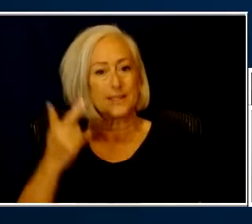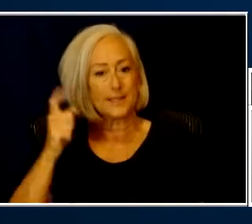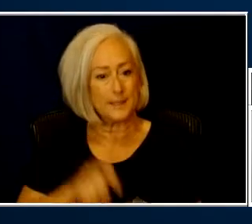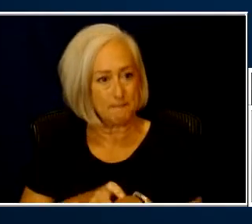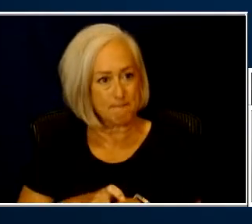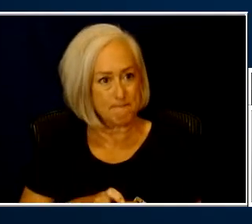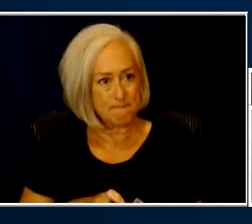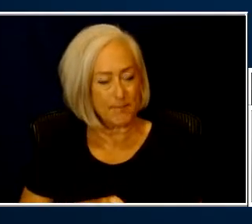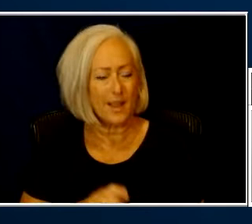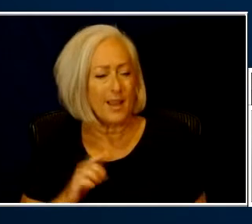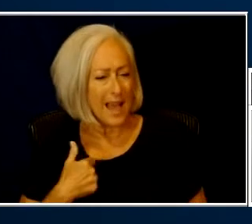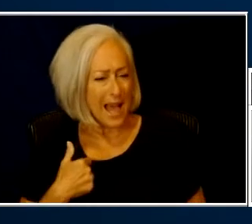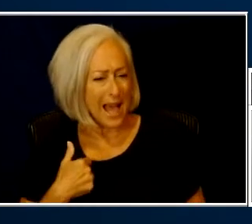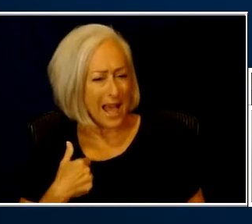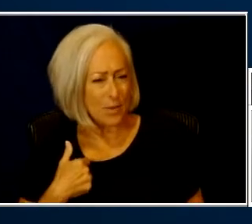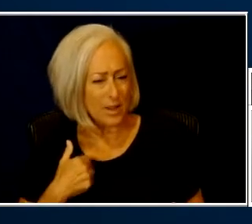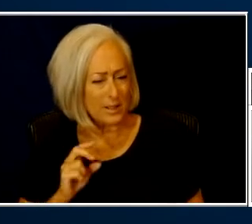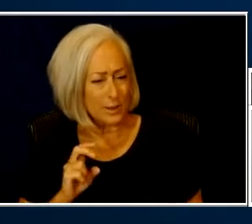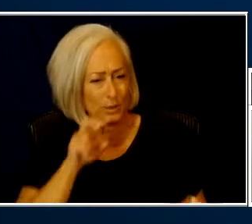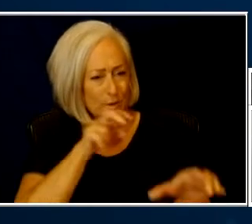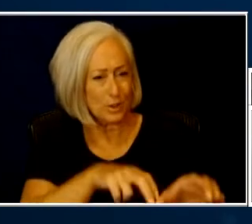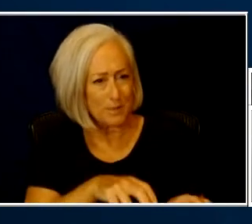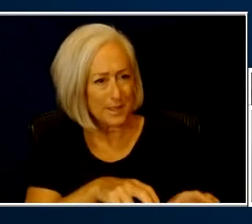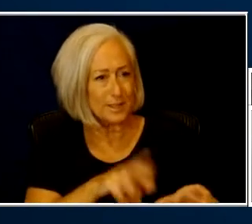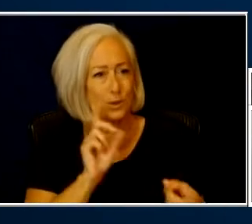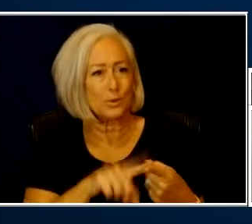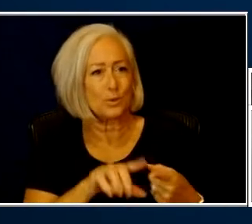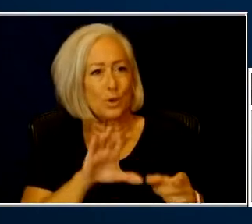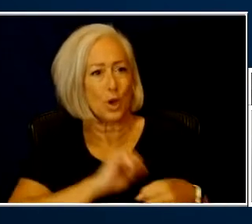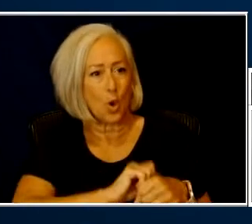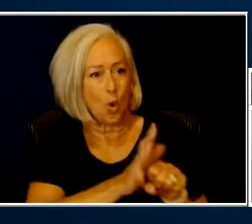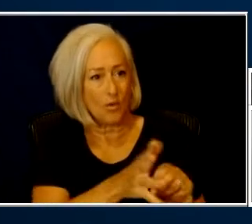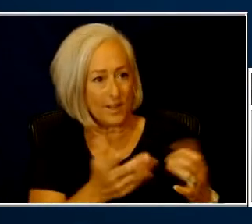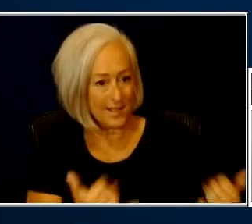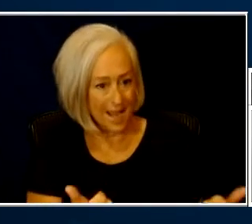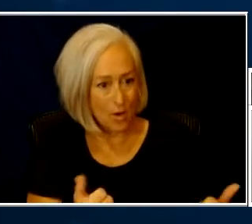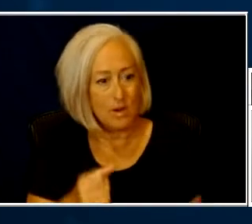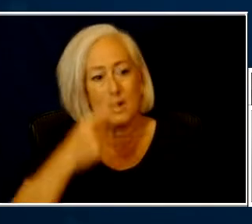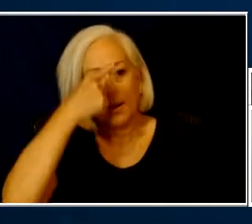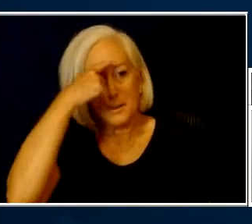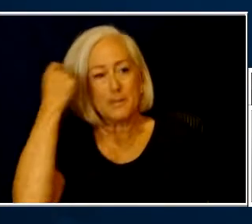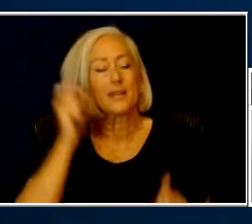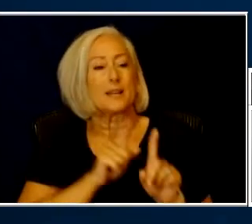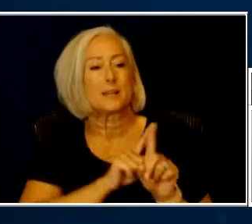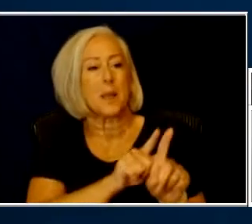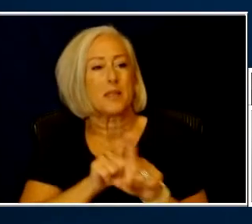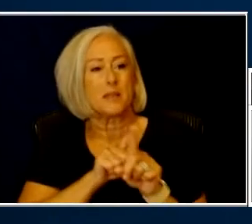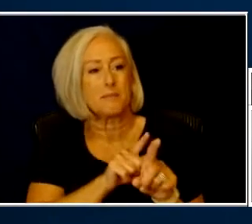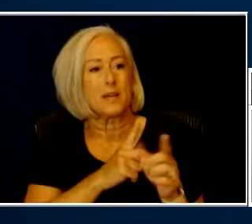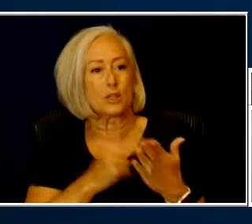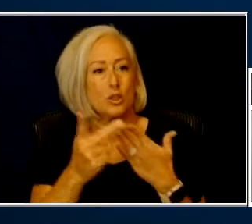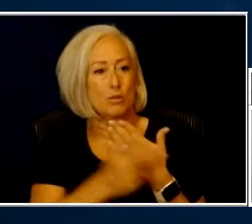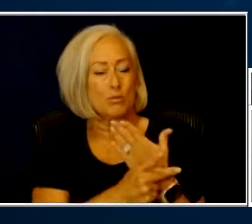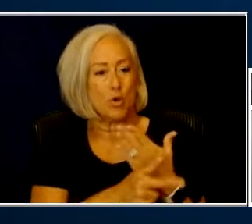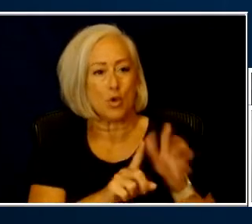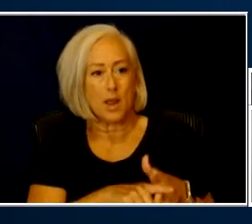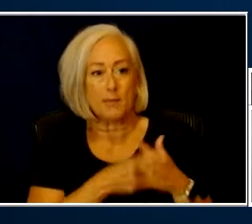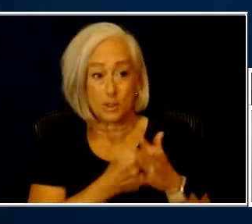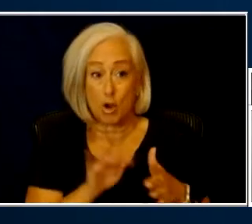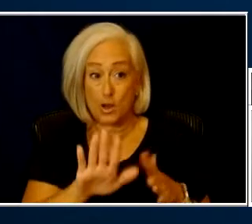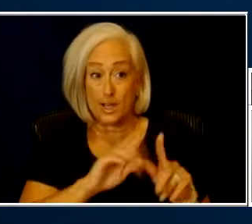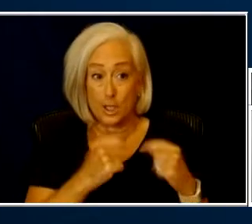leap over to COVID, because this mentor program that was started among your team during